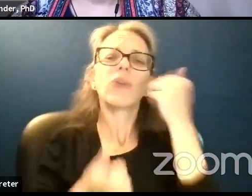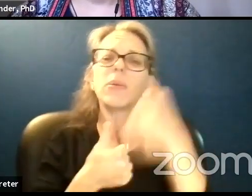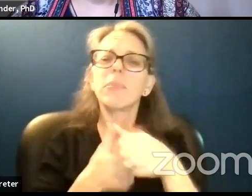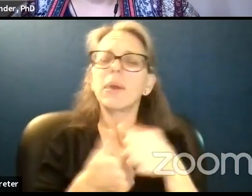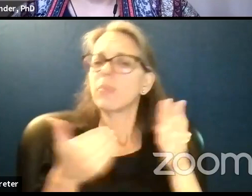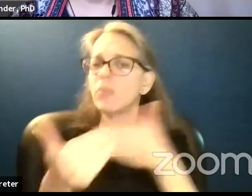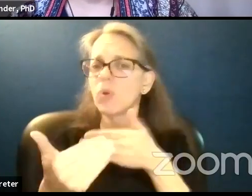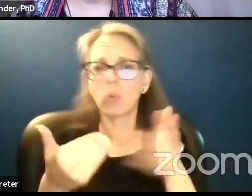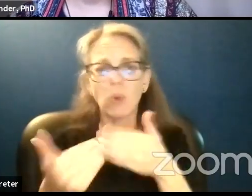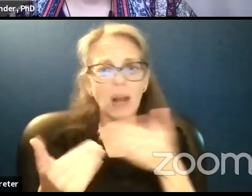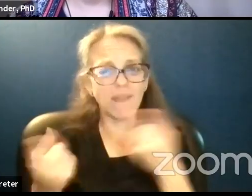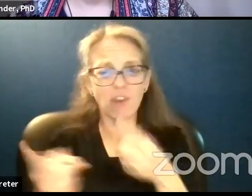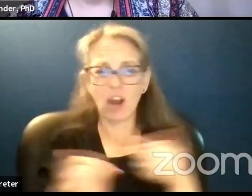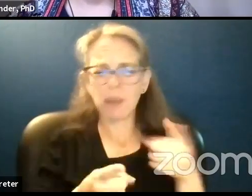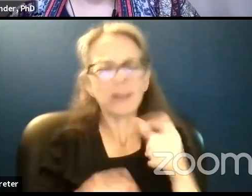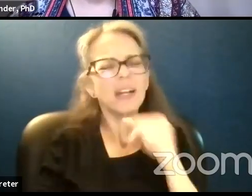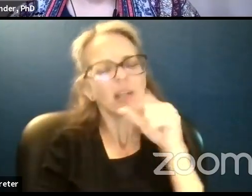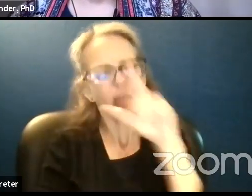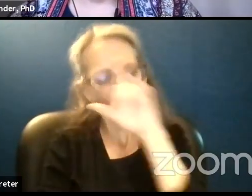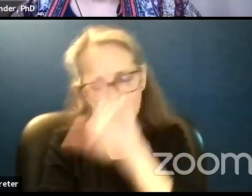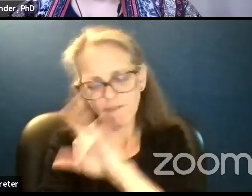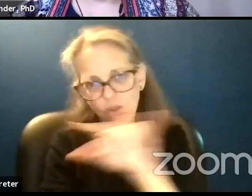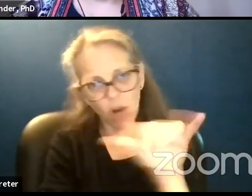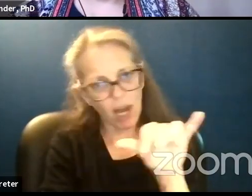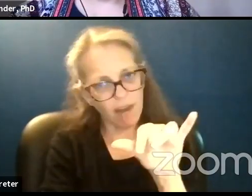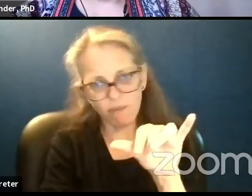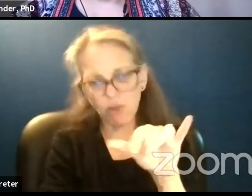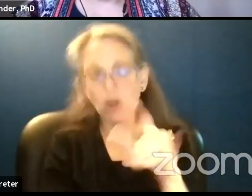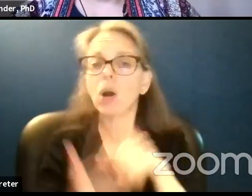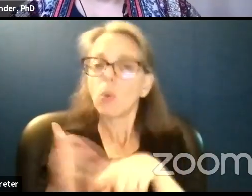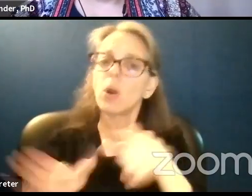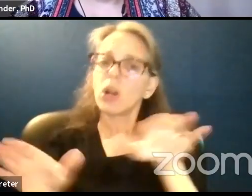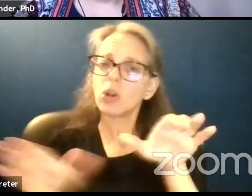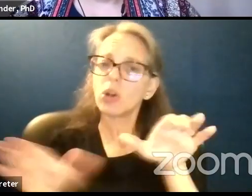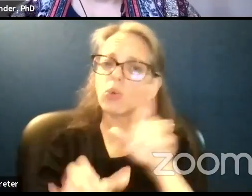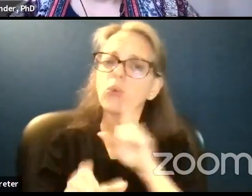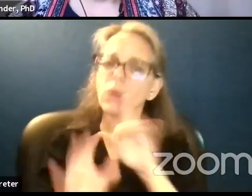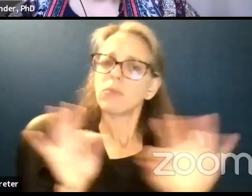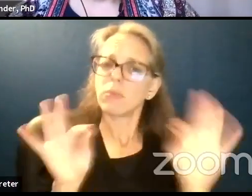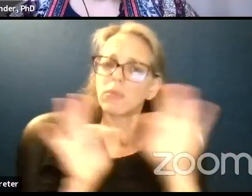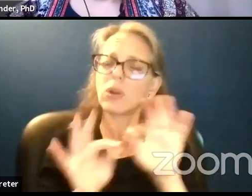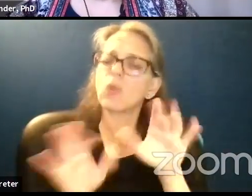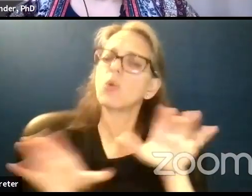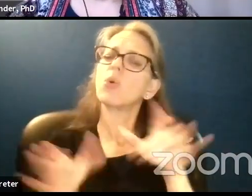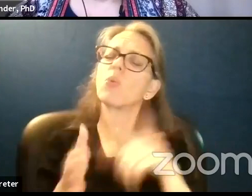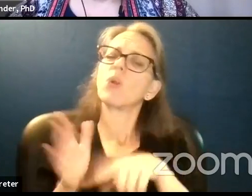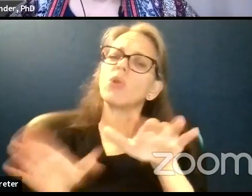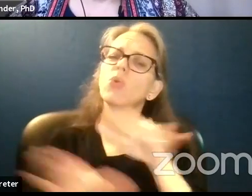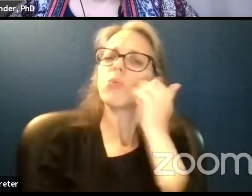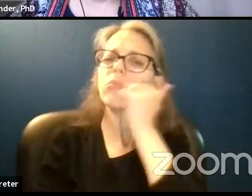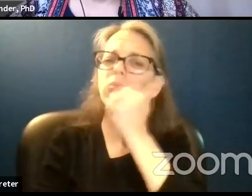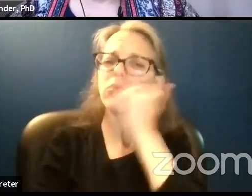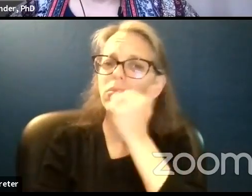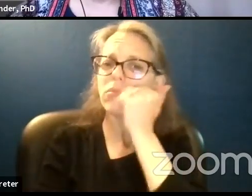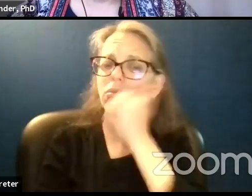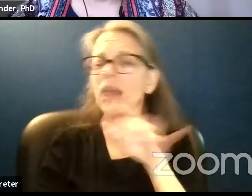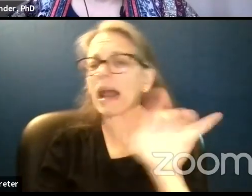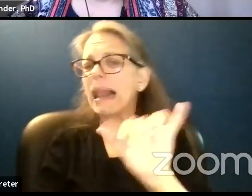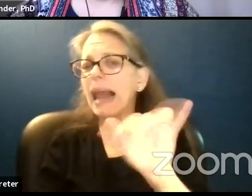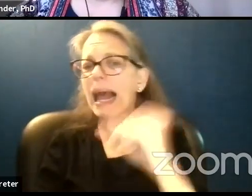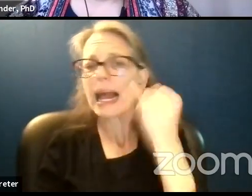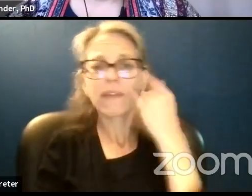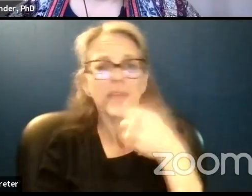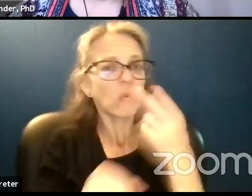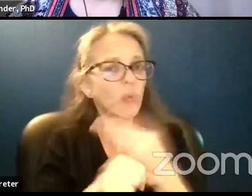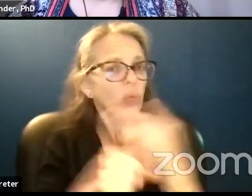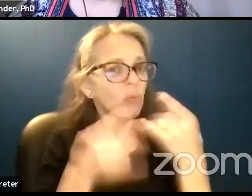happens, it's not going to be forever, and what you do does matter. So there are things you can do in your daily life. So really what you do, like if you wear your mask,